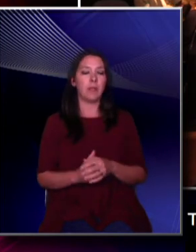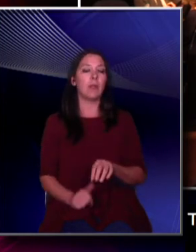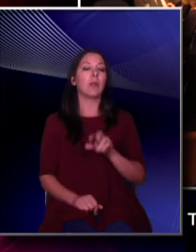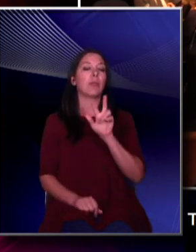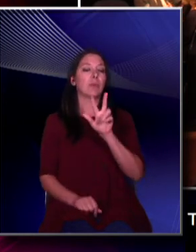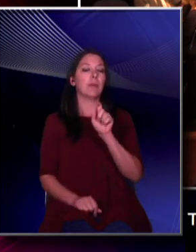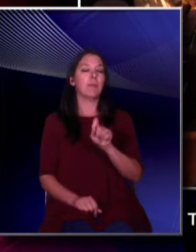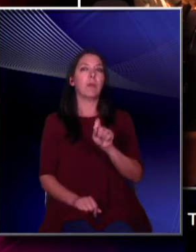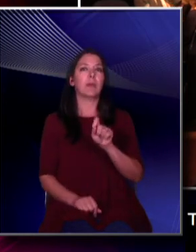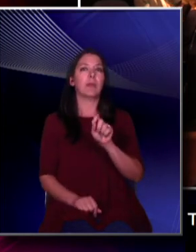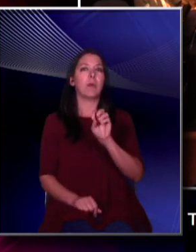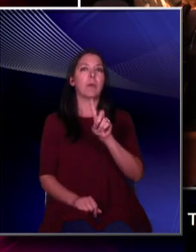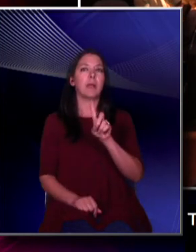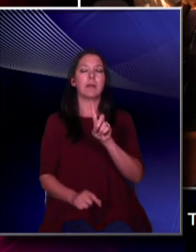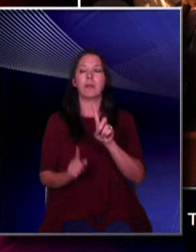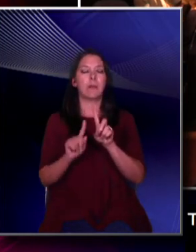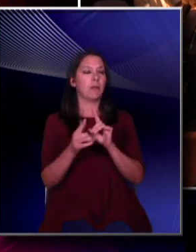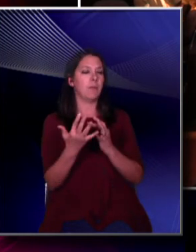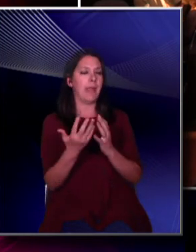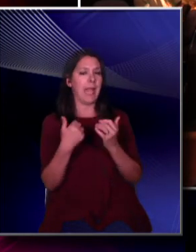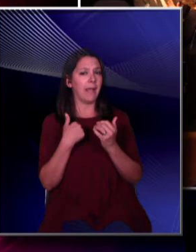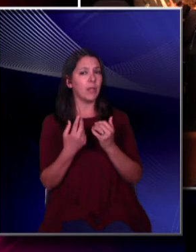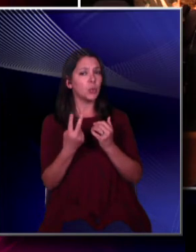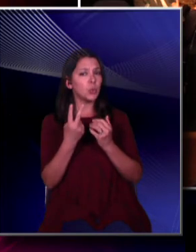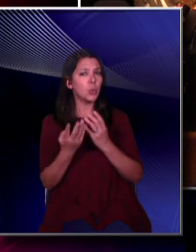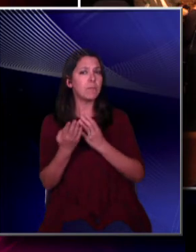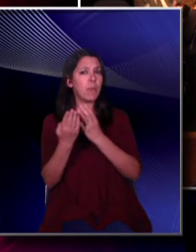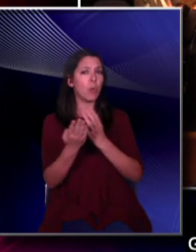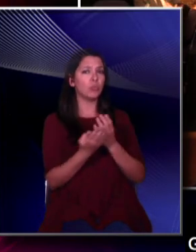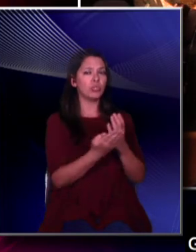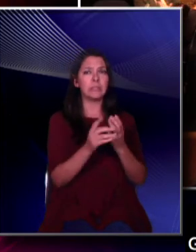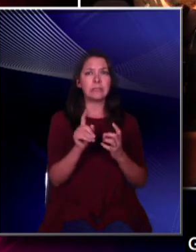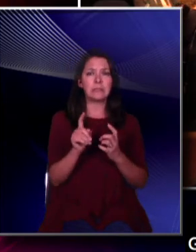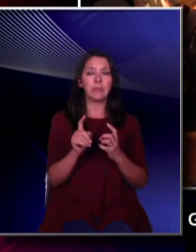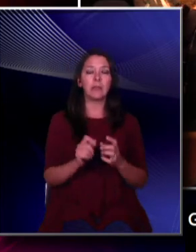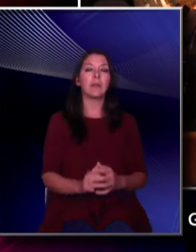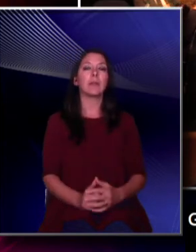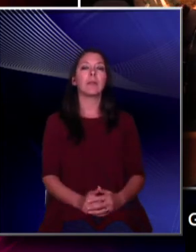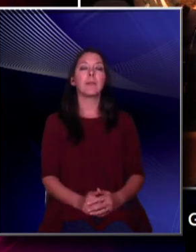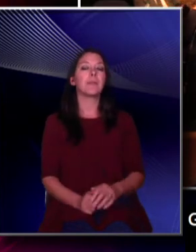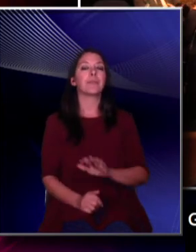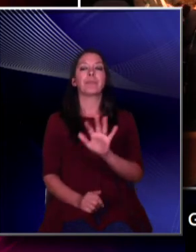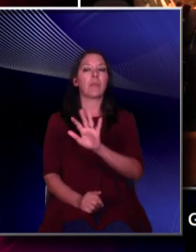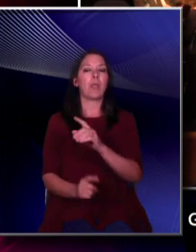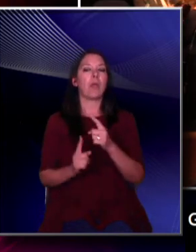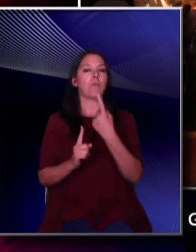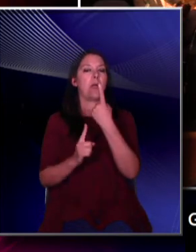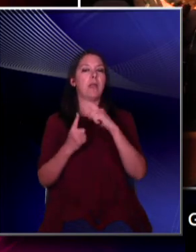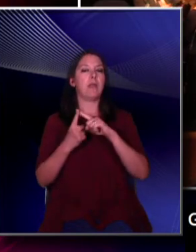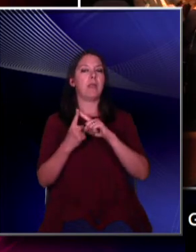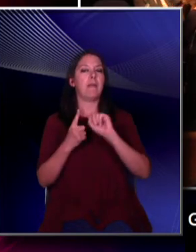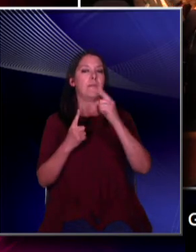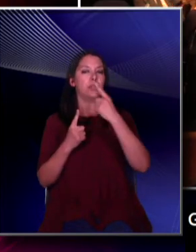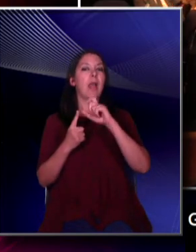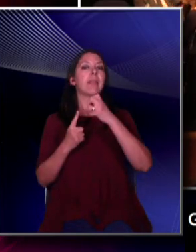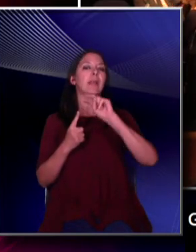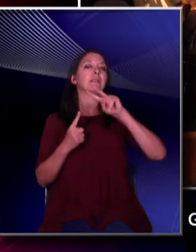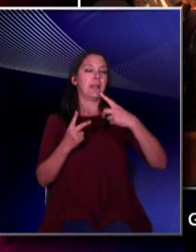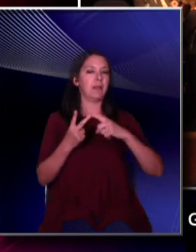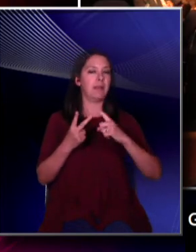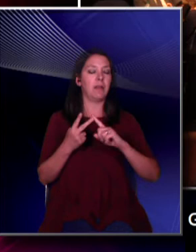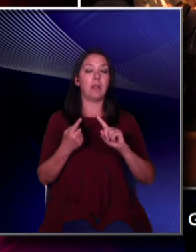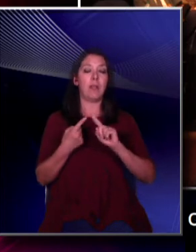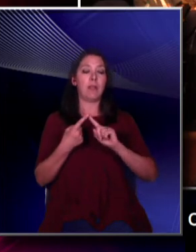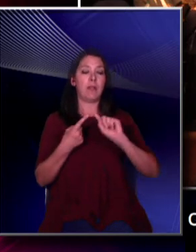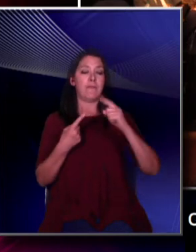3.01. Wait a minute. 6.01. She's got two motions. Hold on one second. You've got to do one motion at a time. So the very first motion